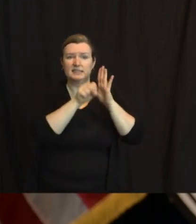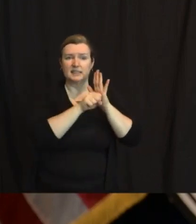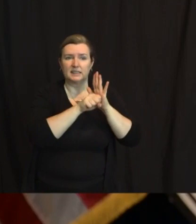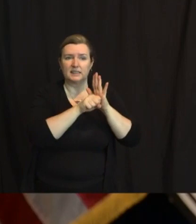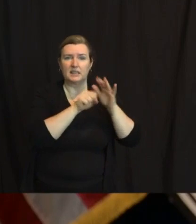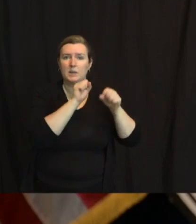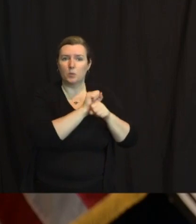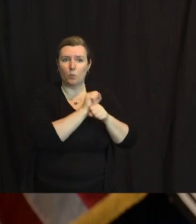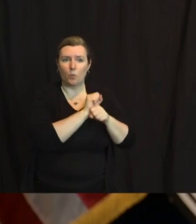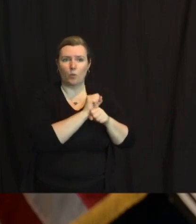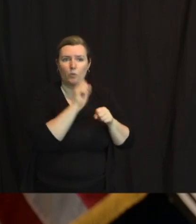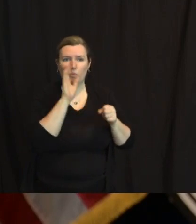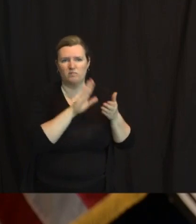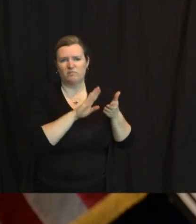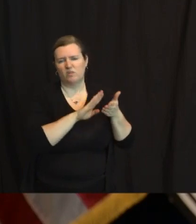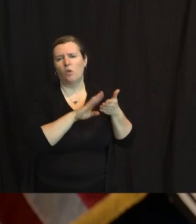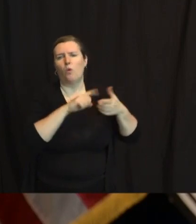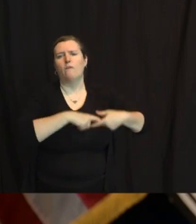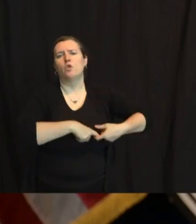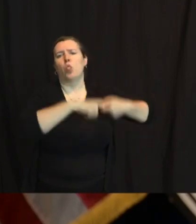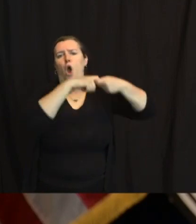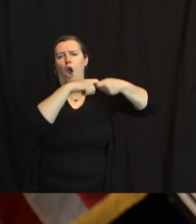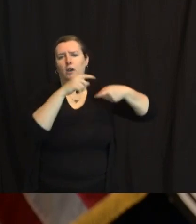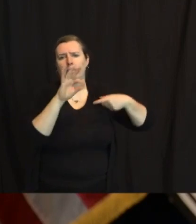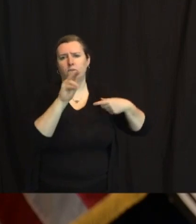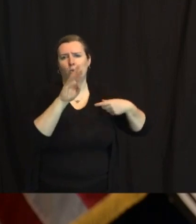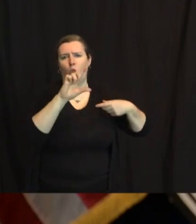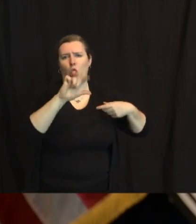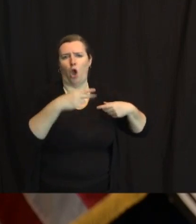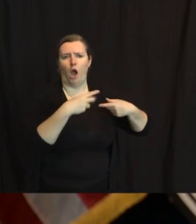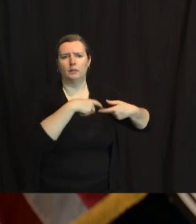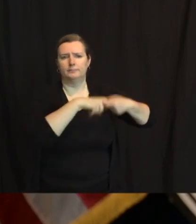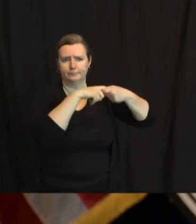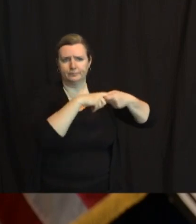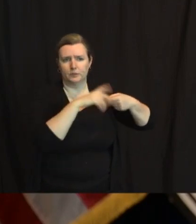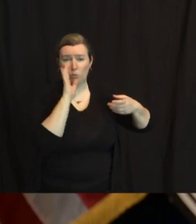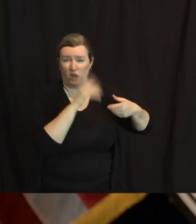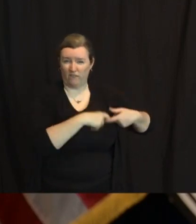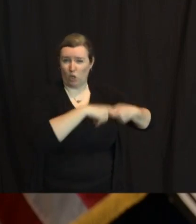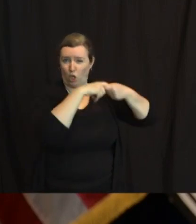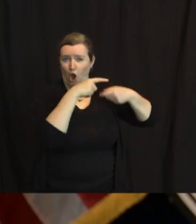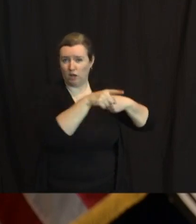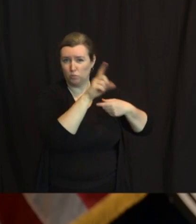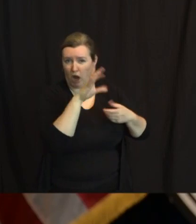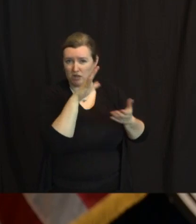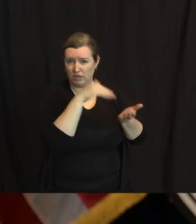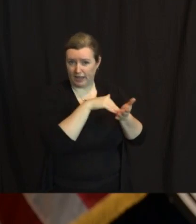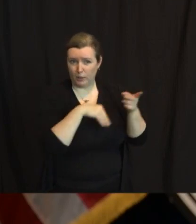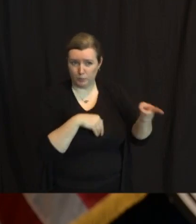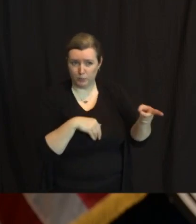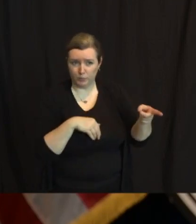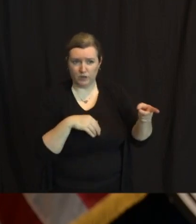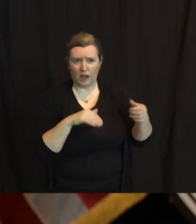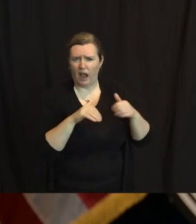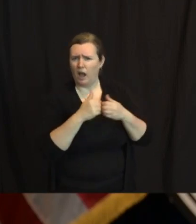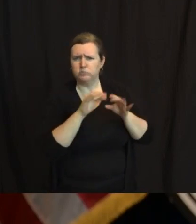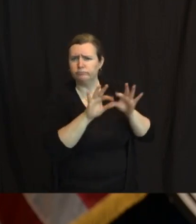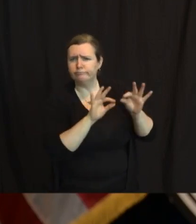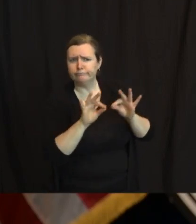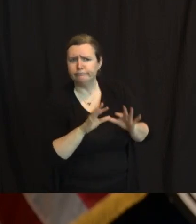determine which 100,000 workers get furloughed, and do you anticipate it being the only round of state workers getting